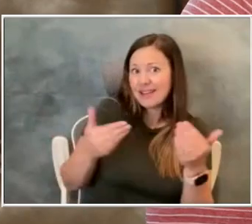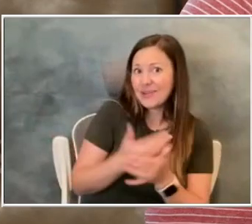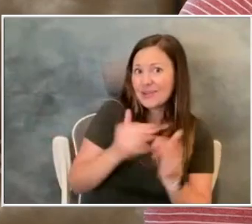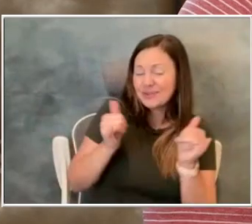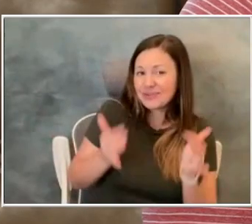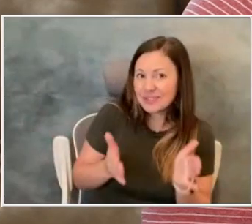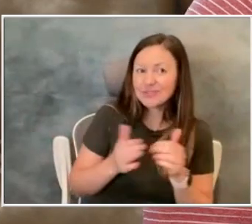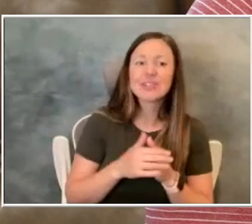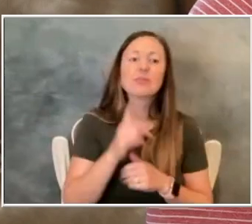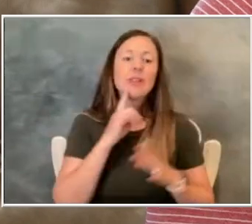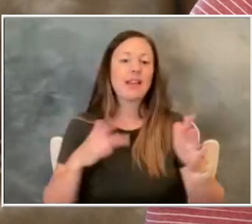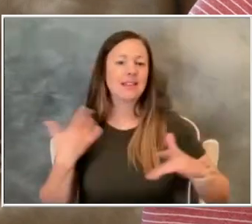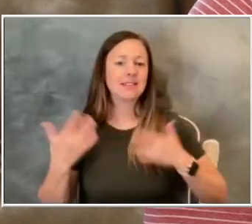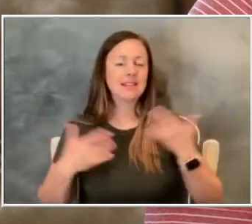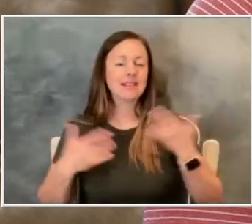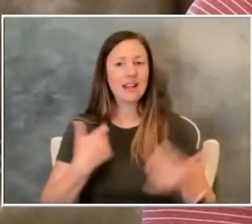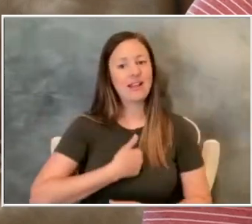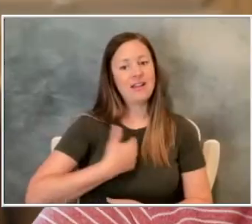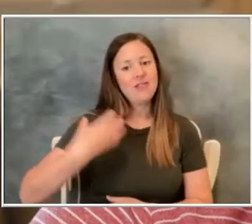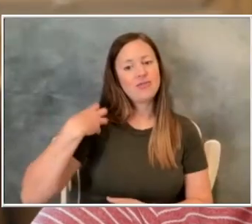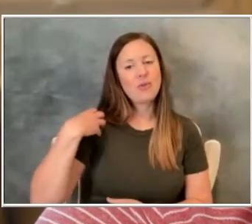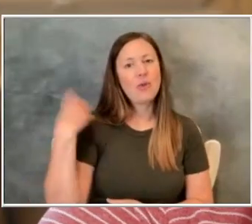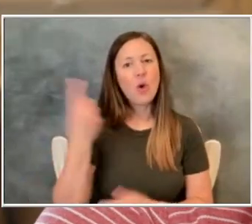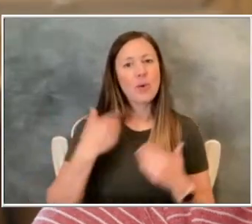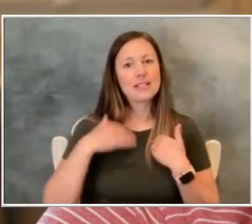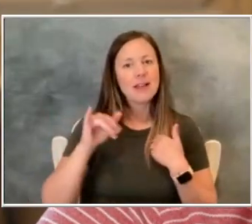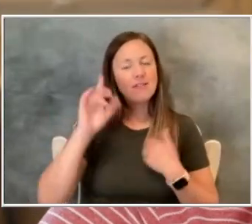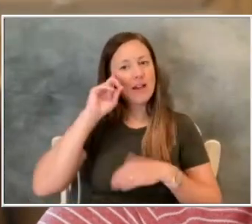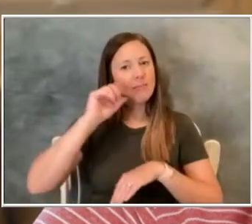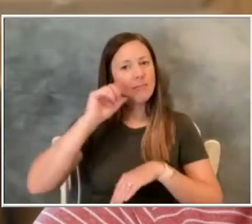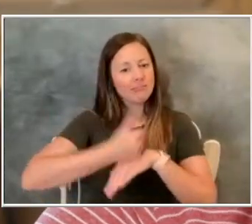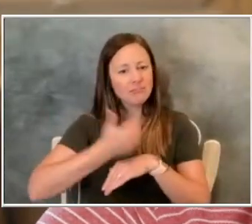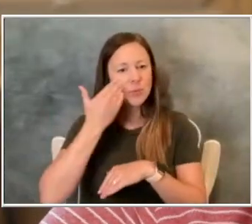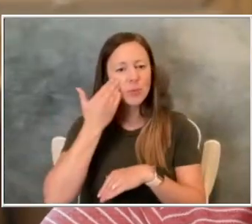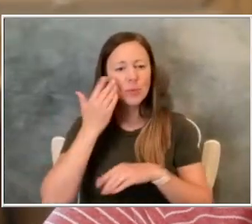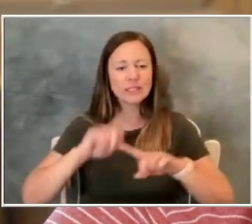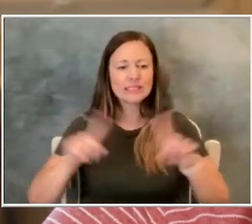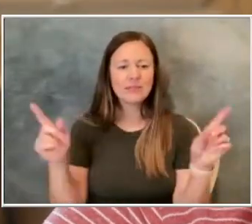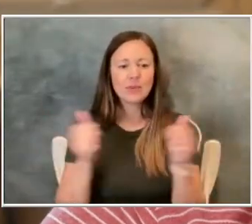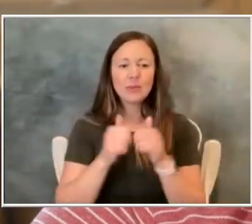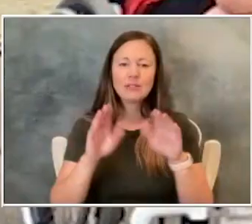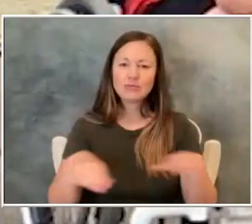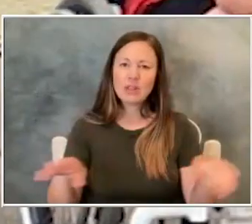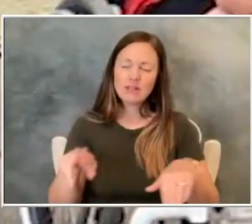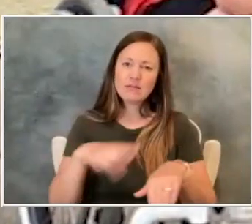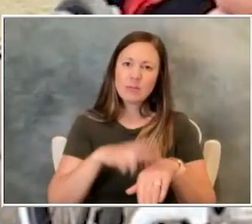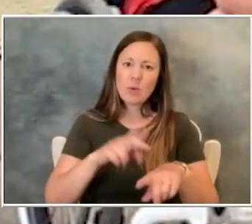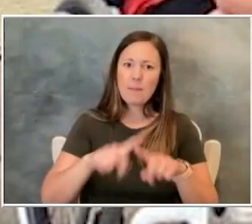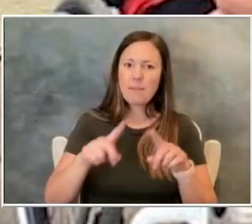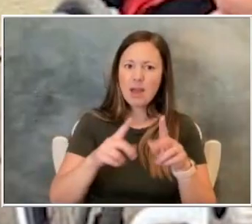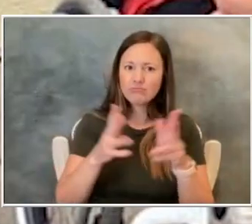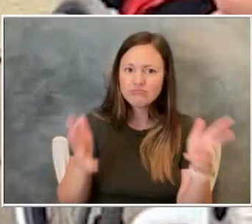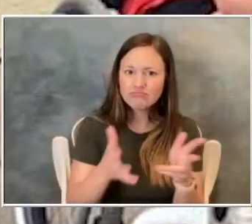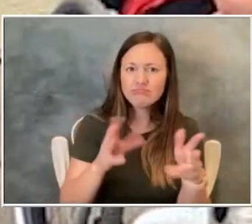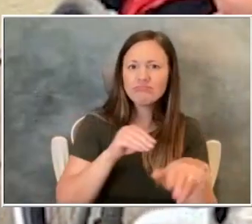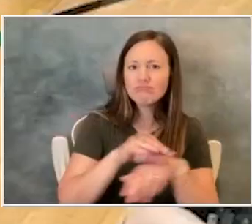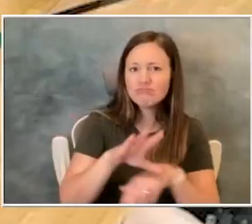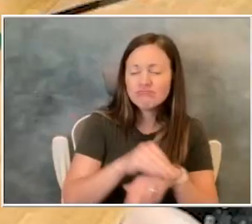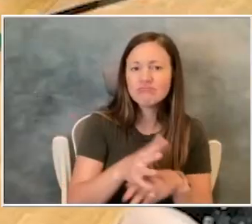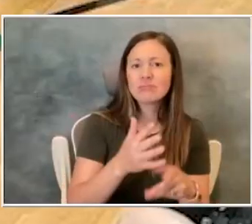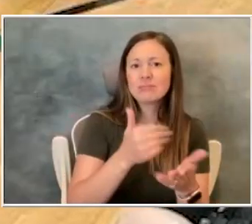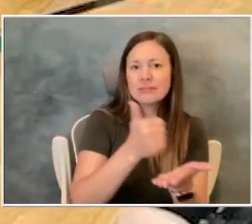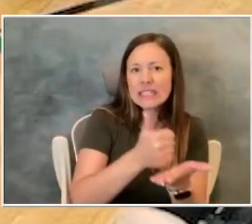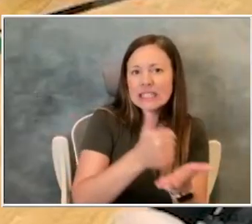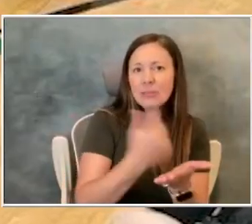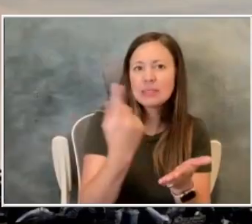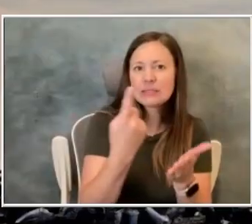a coach, I'm kind of always having that mentality. Yeah, it's obviously different having a child, but guiding somebody, helping somebody learn things, that's always been a